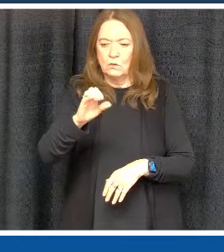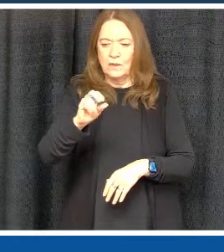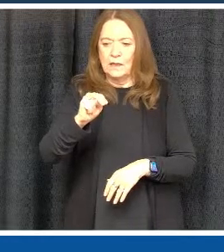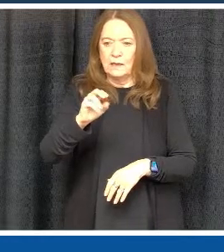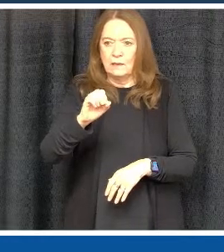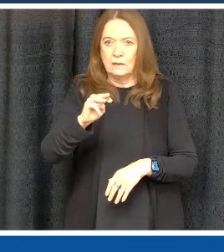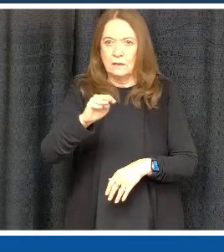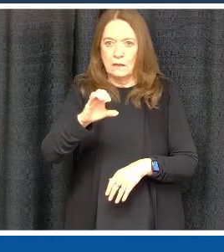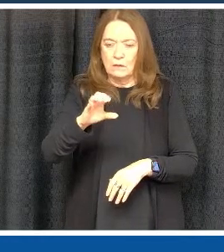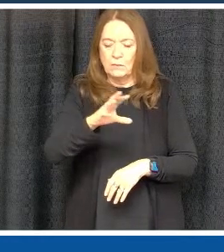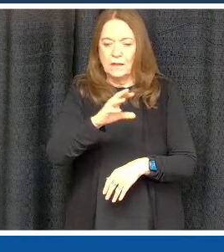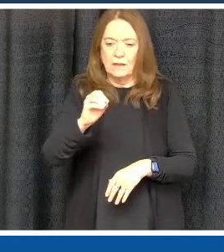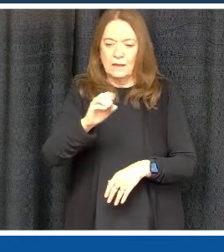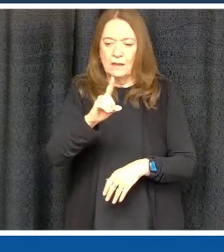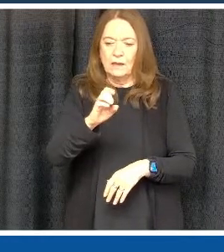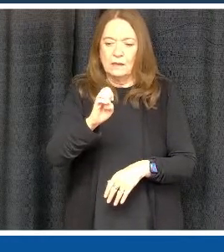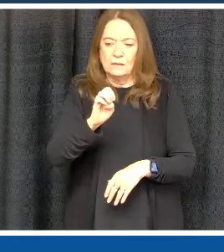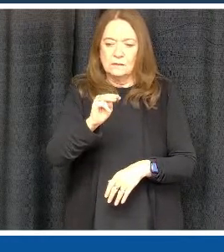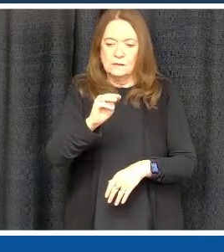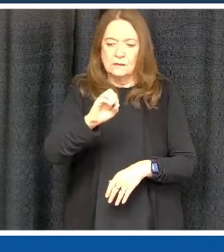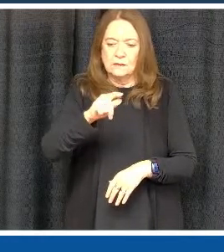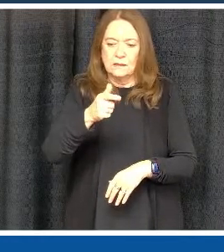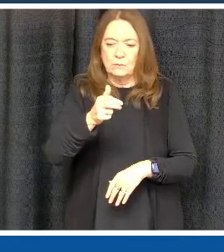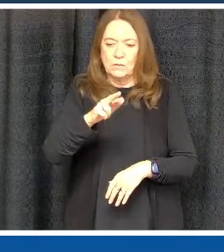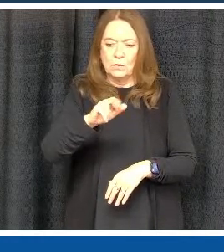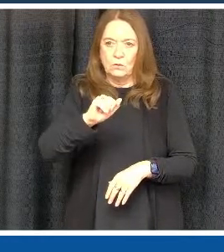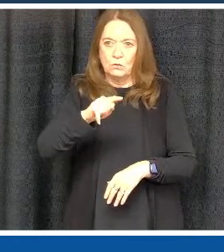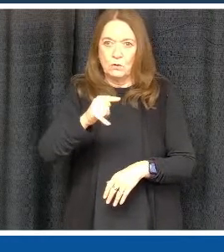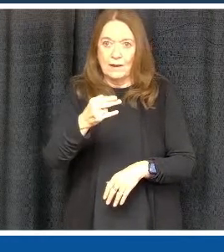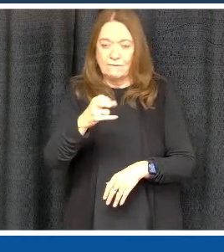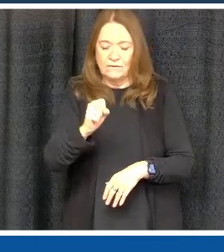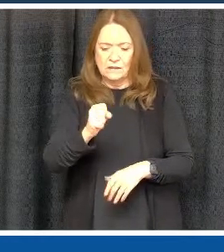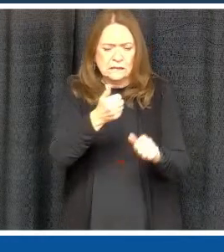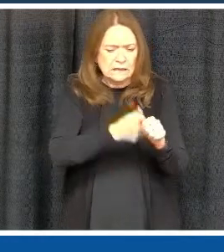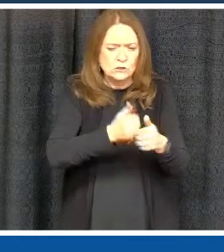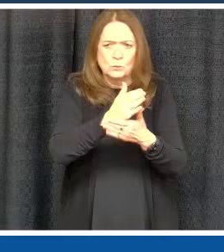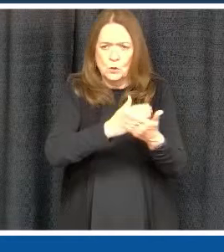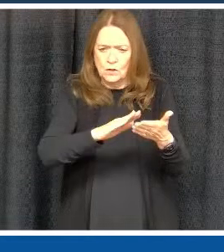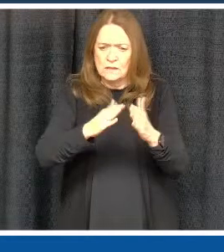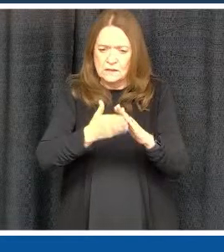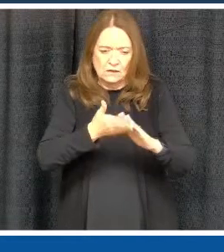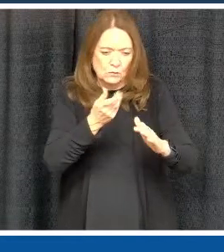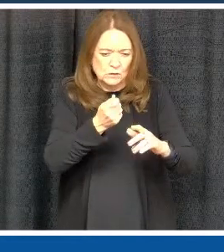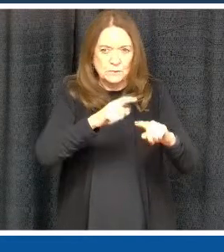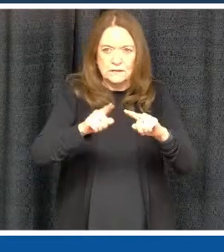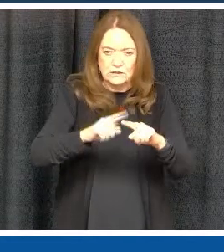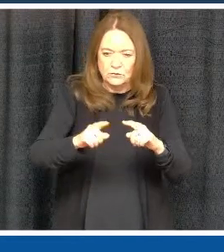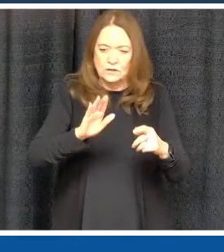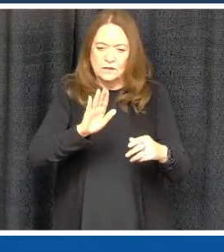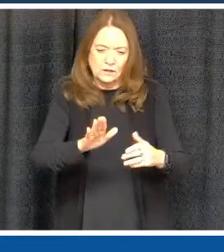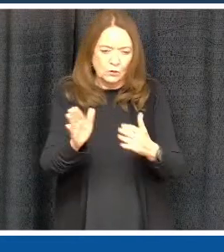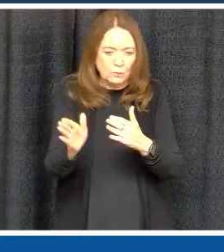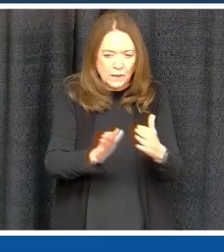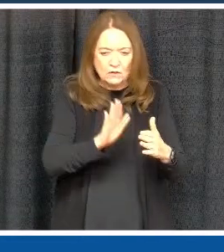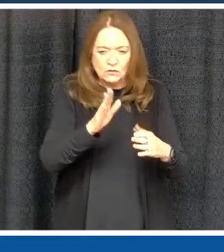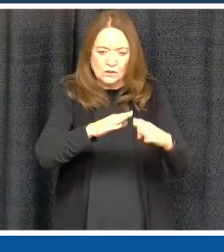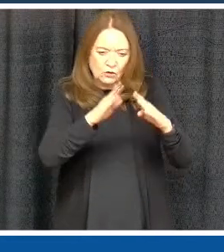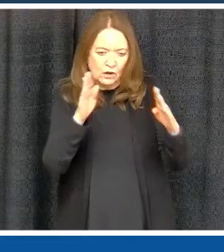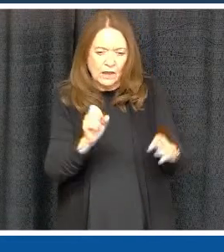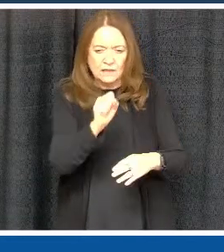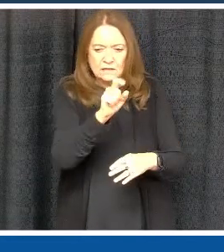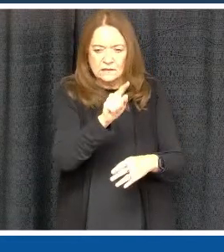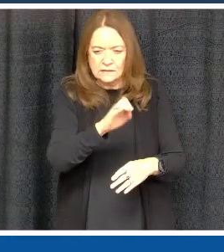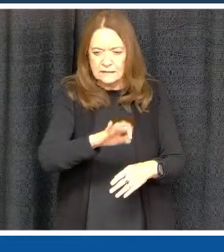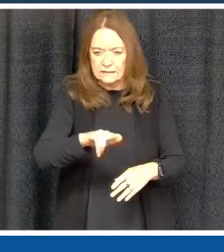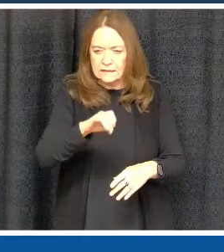we realized early on, each part of the city operates slightly different. Different commuting patterns, different housing styles,